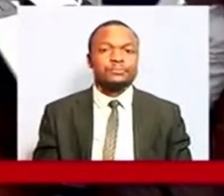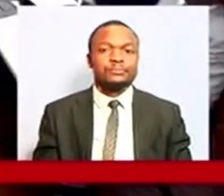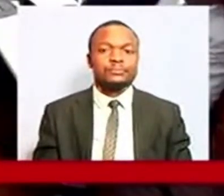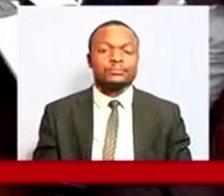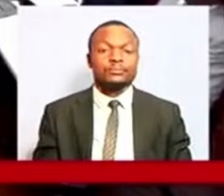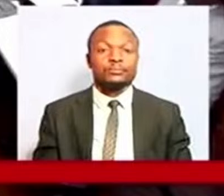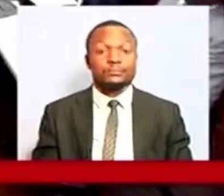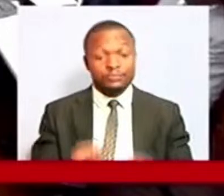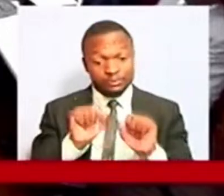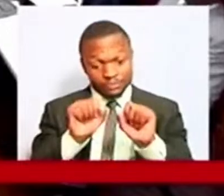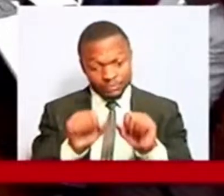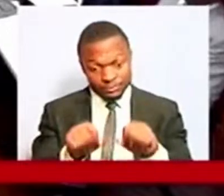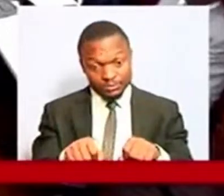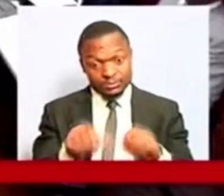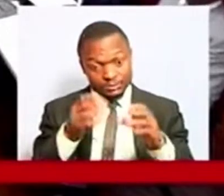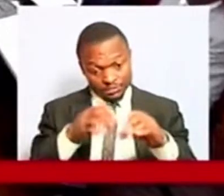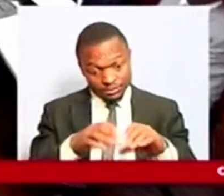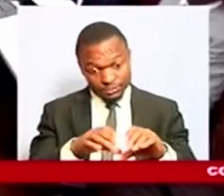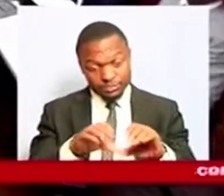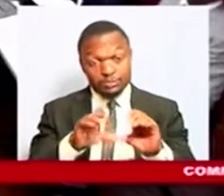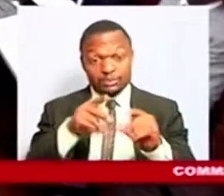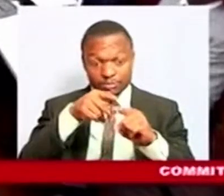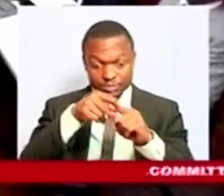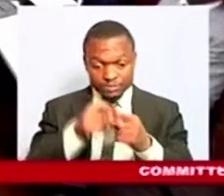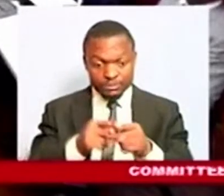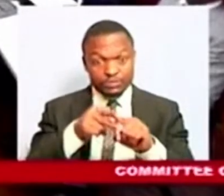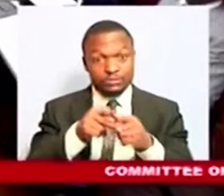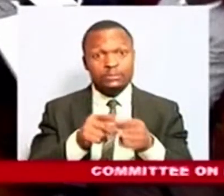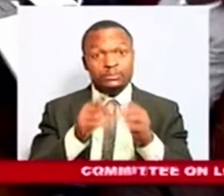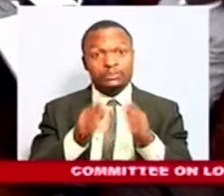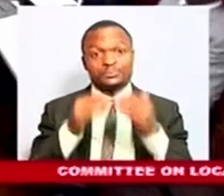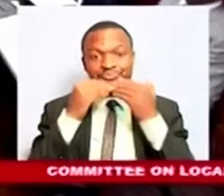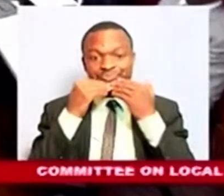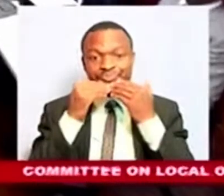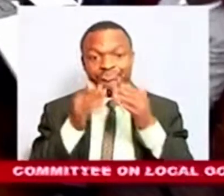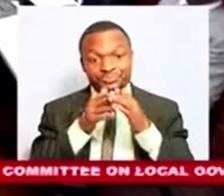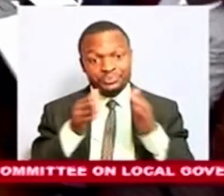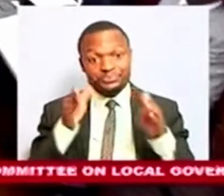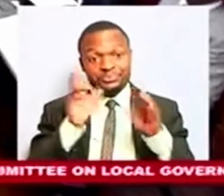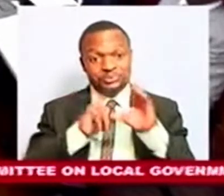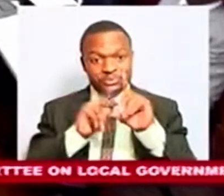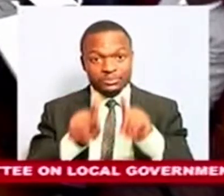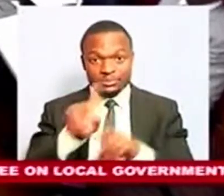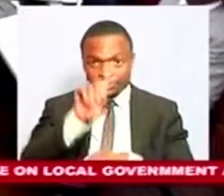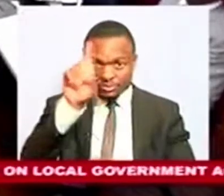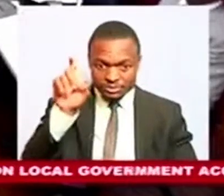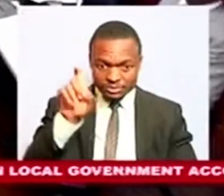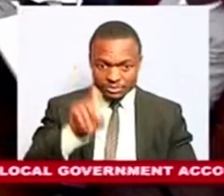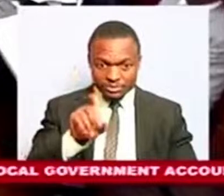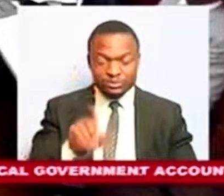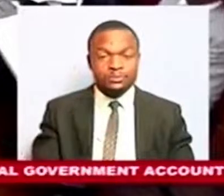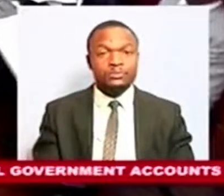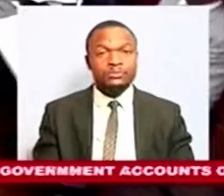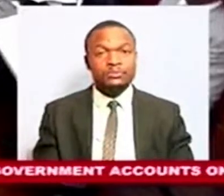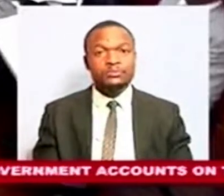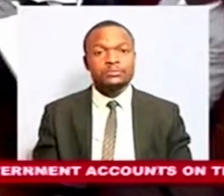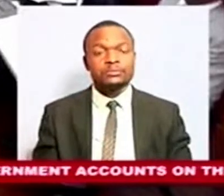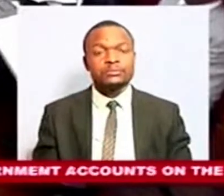You may proceed, engineer. Chair, thank you so much for the question.